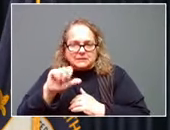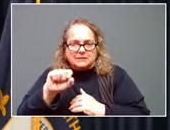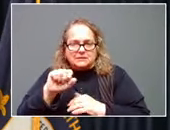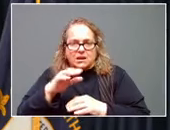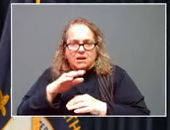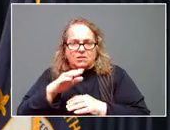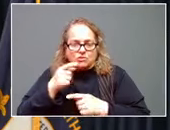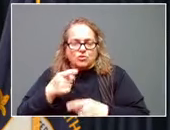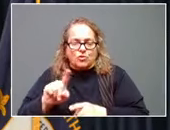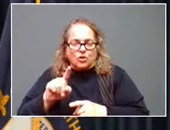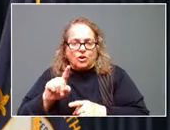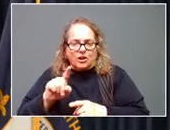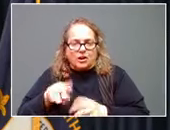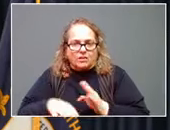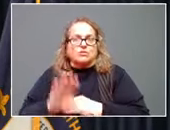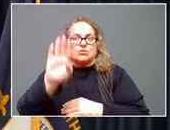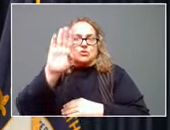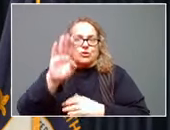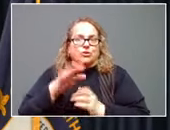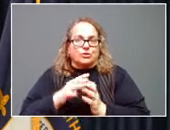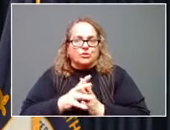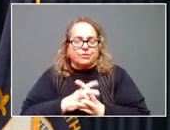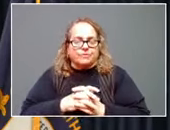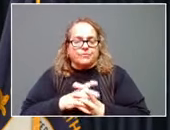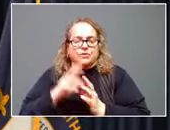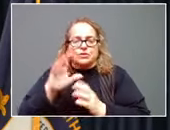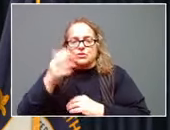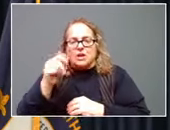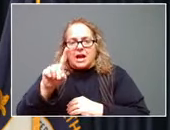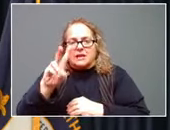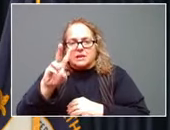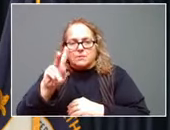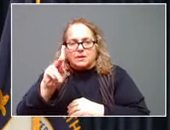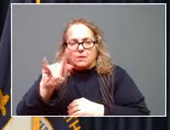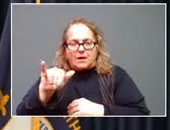surge. Chad Hedrick, WKYT.